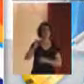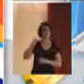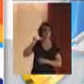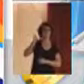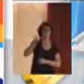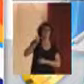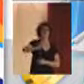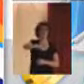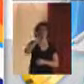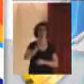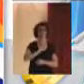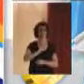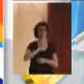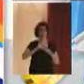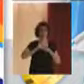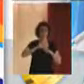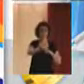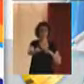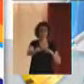time